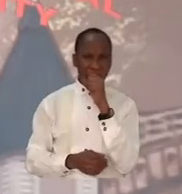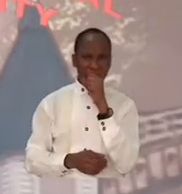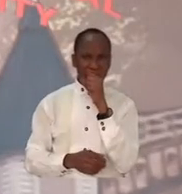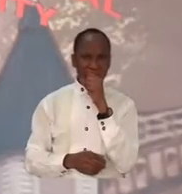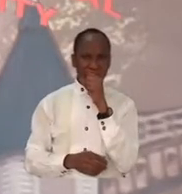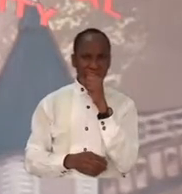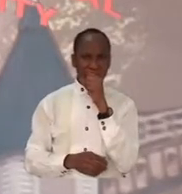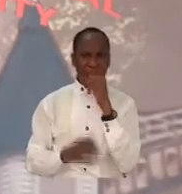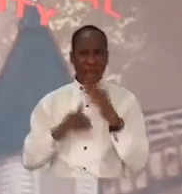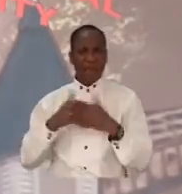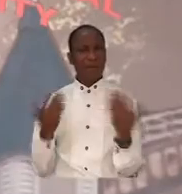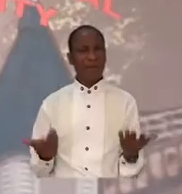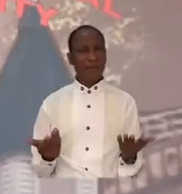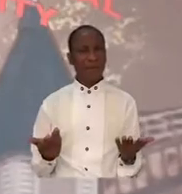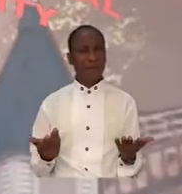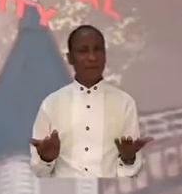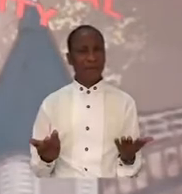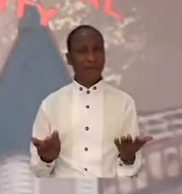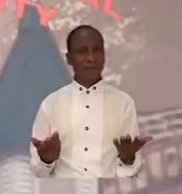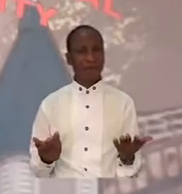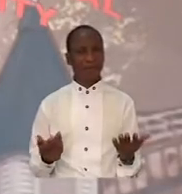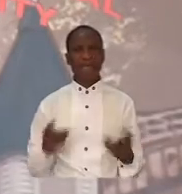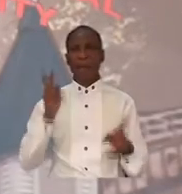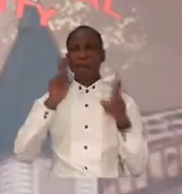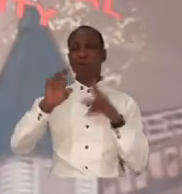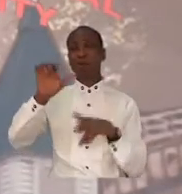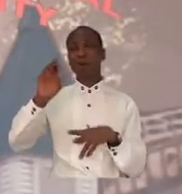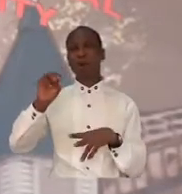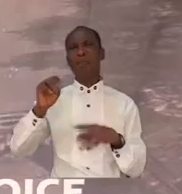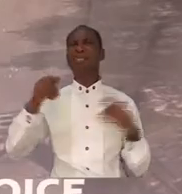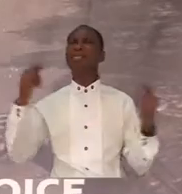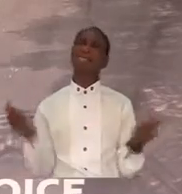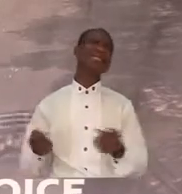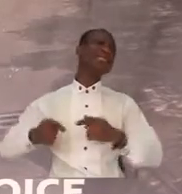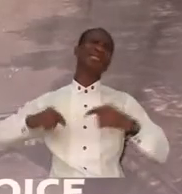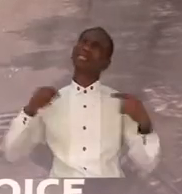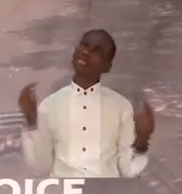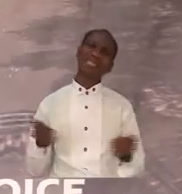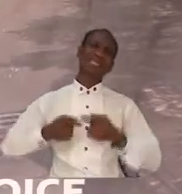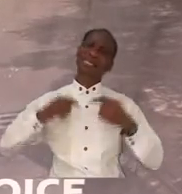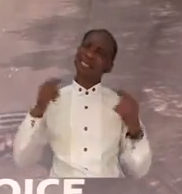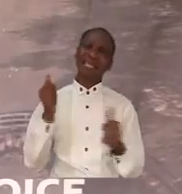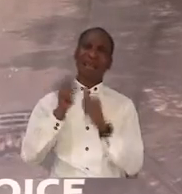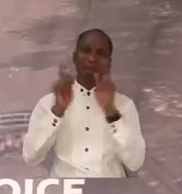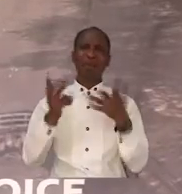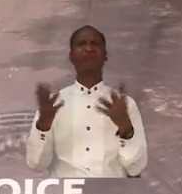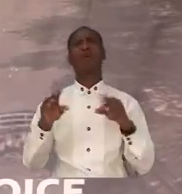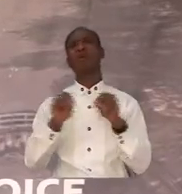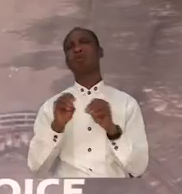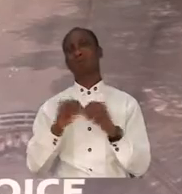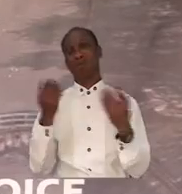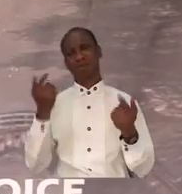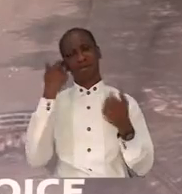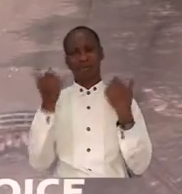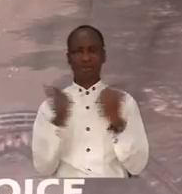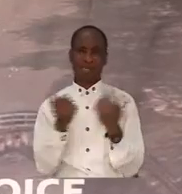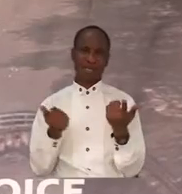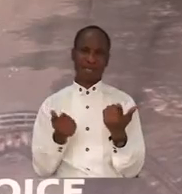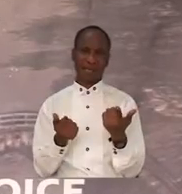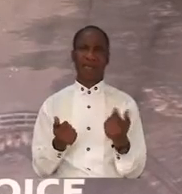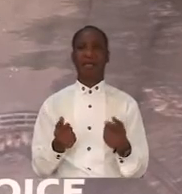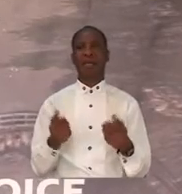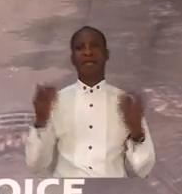say enye won beda boni na di won tie a mo hun ho ho obi a ombe se omode ye no na we en